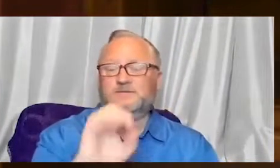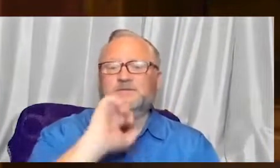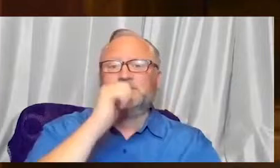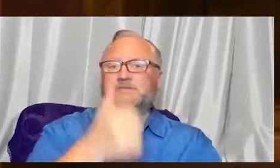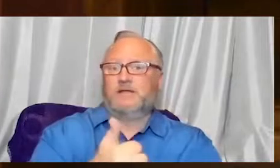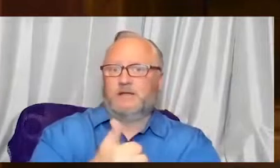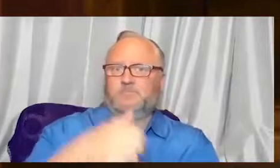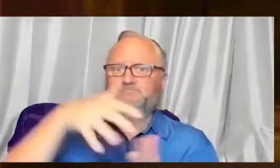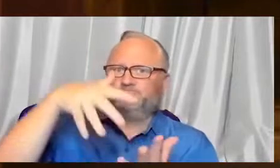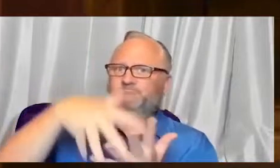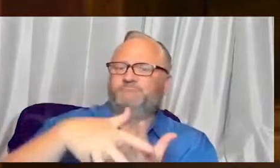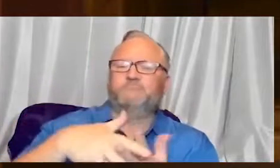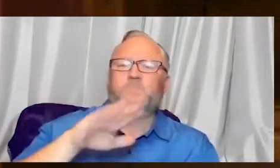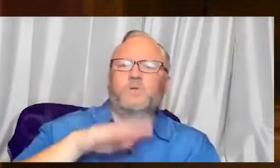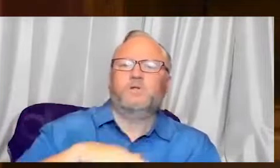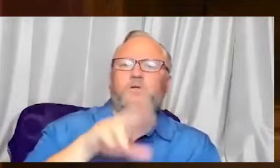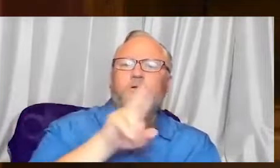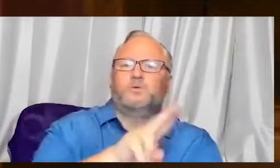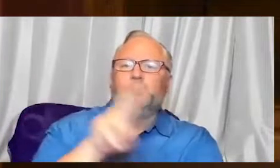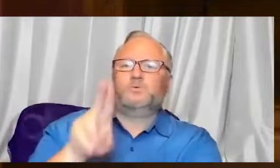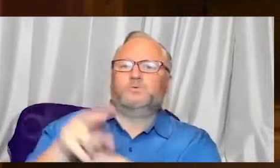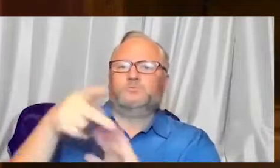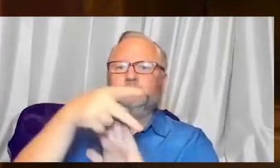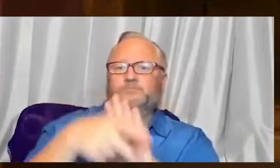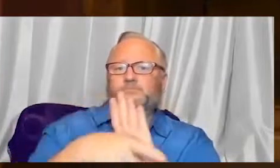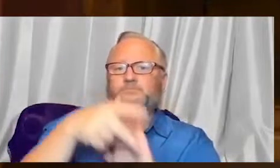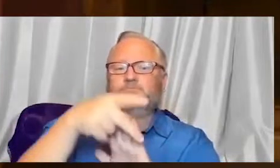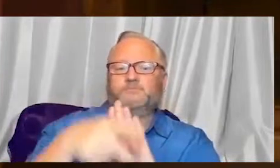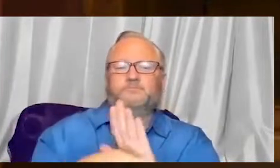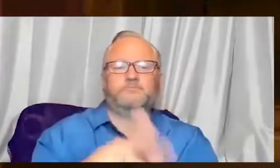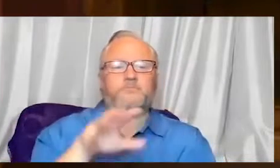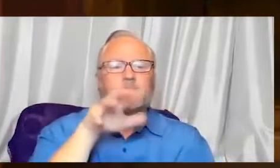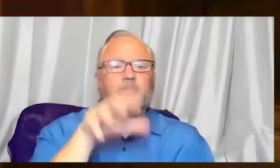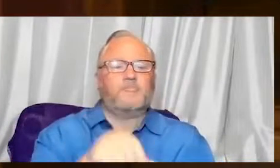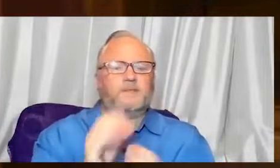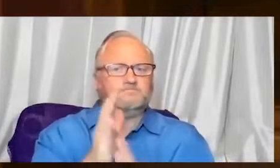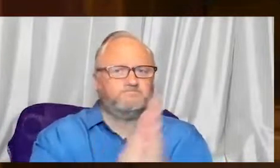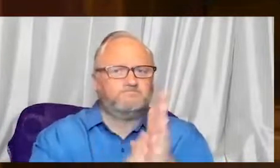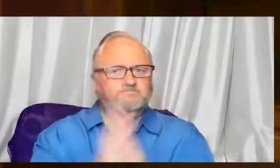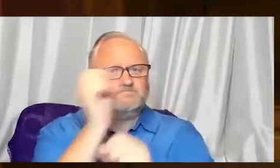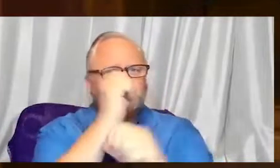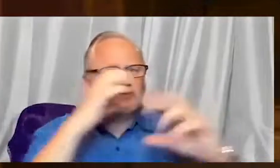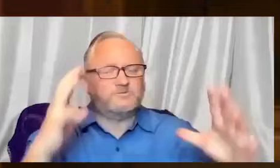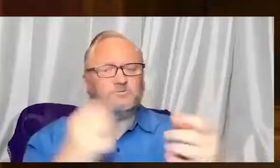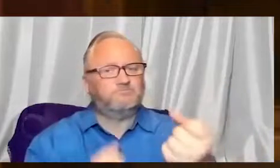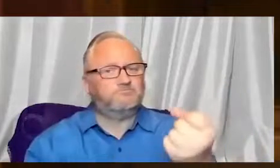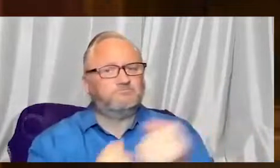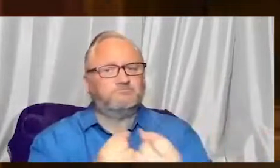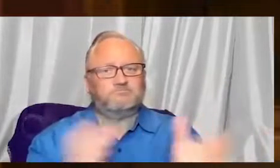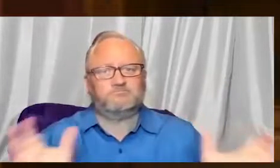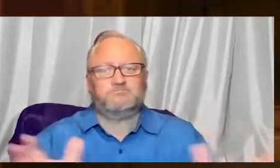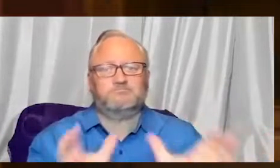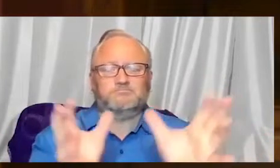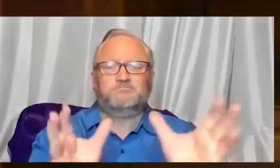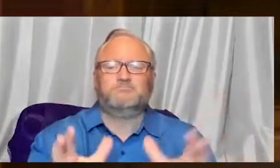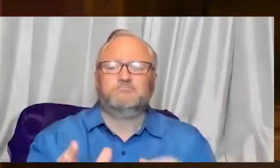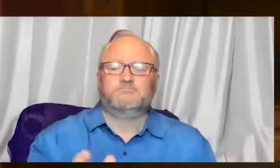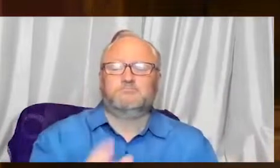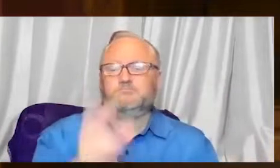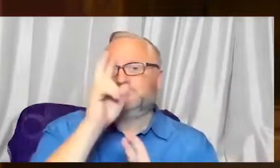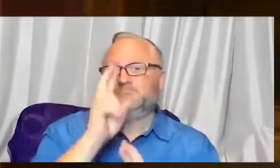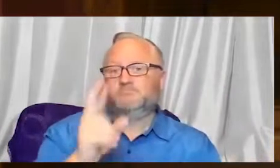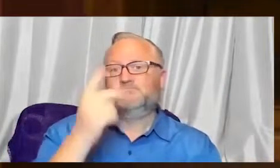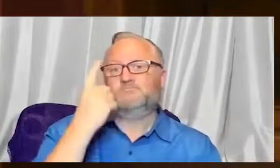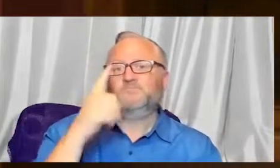grounded in Unitarian Universalist principles, which include a passionate vision to affirm and promote a respect for